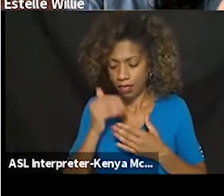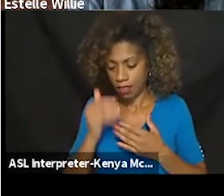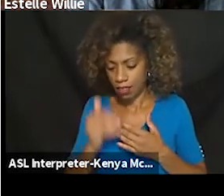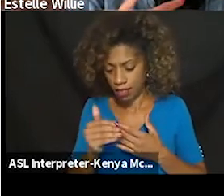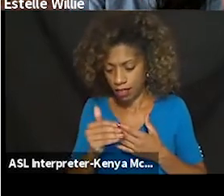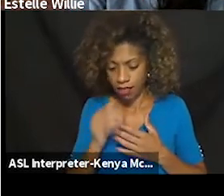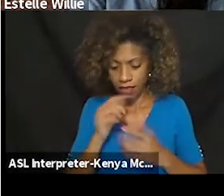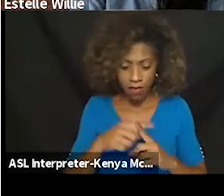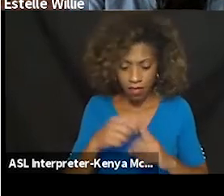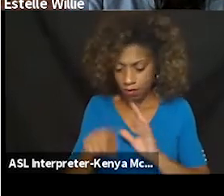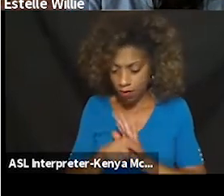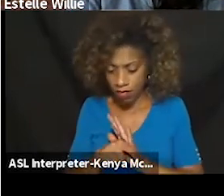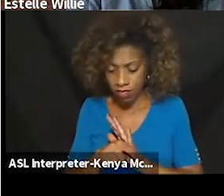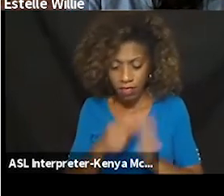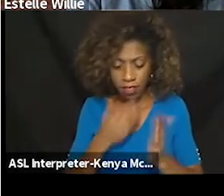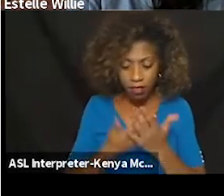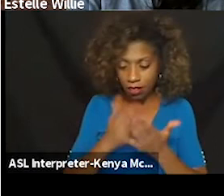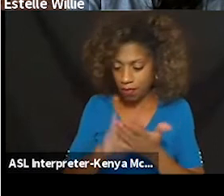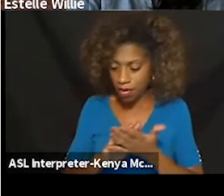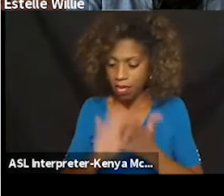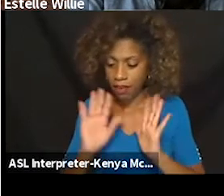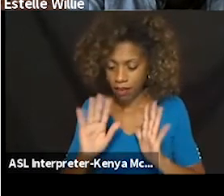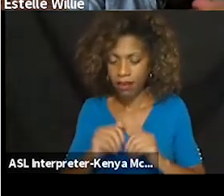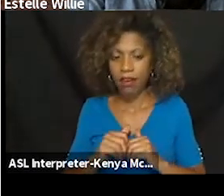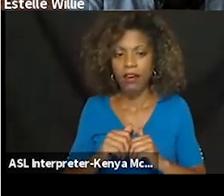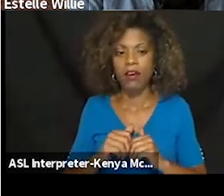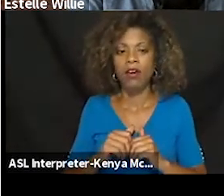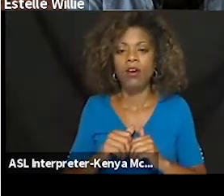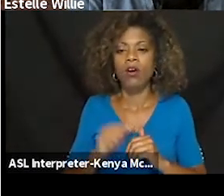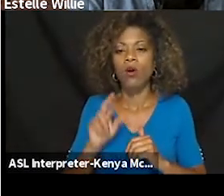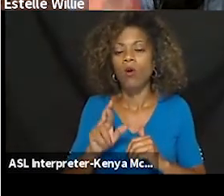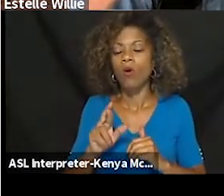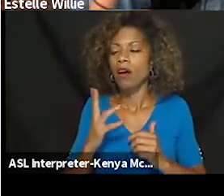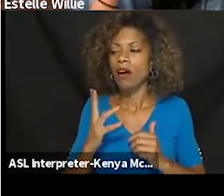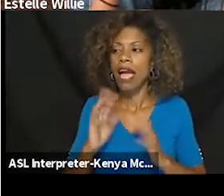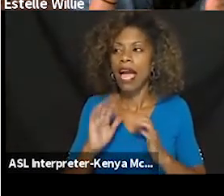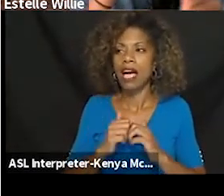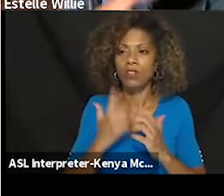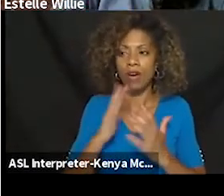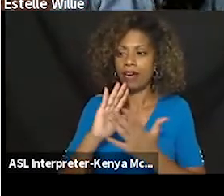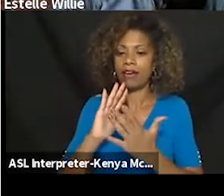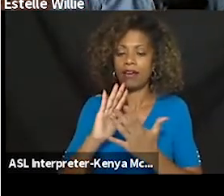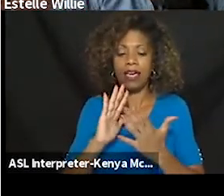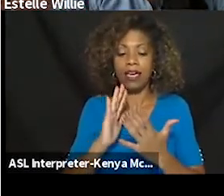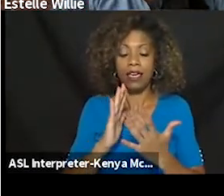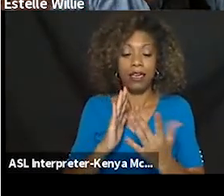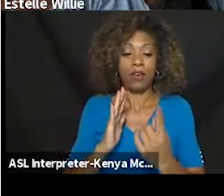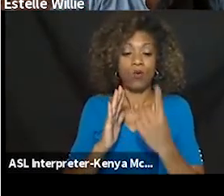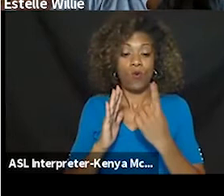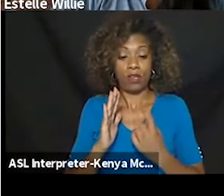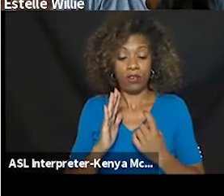about the decision. And I thought maybe I would just share it with you all here in case you're